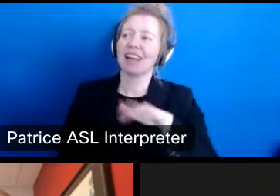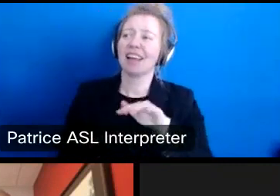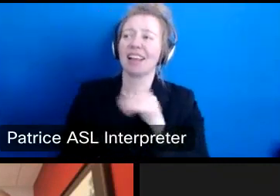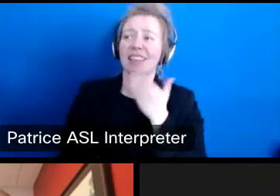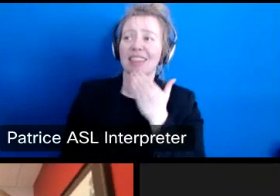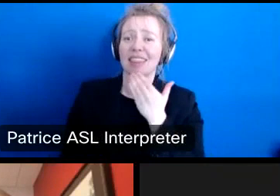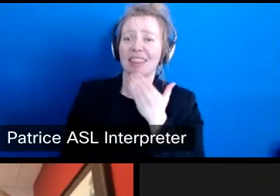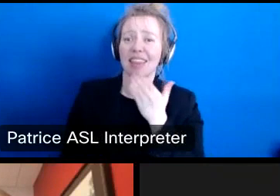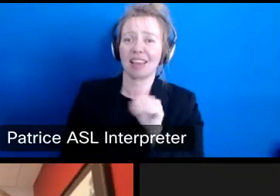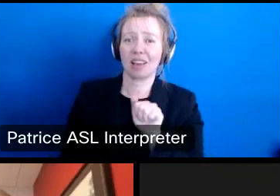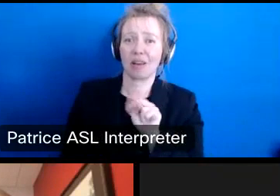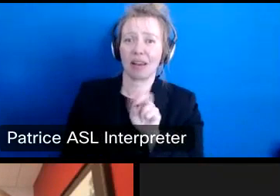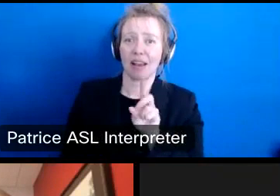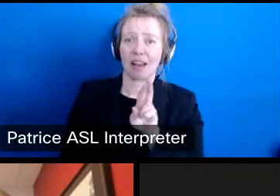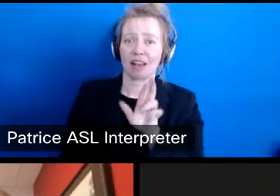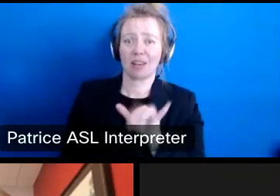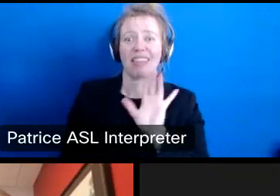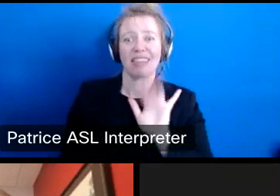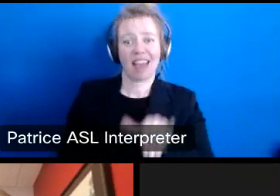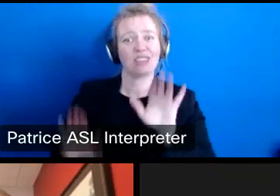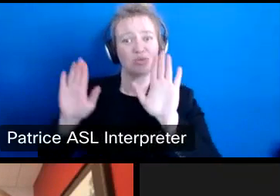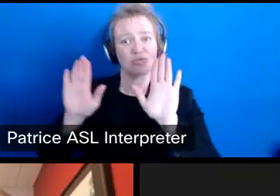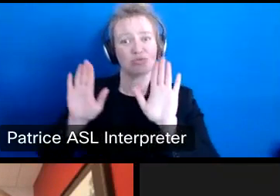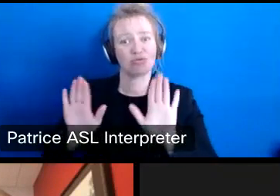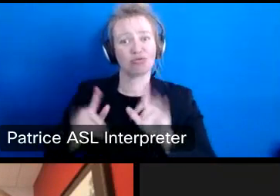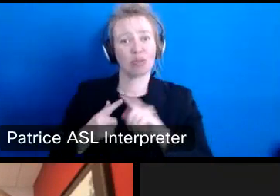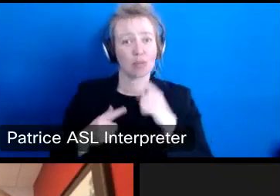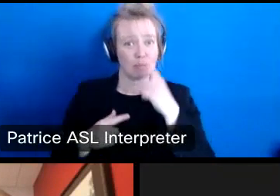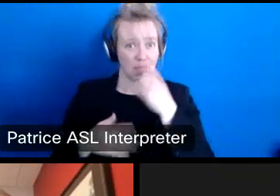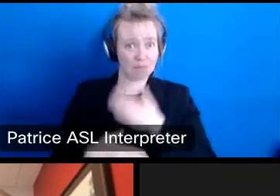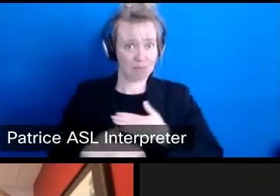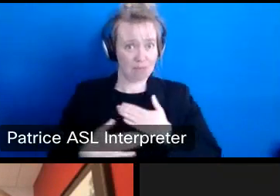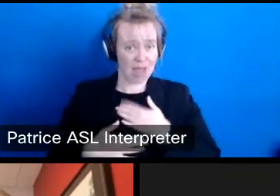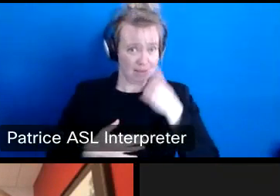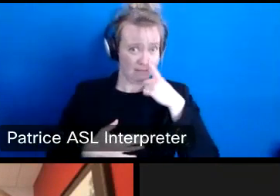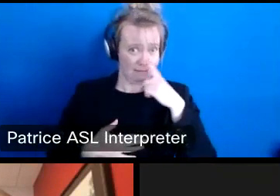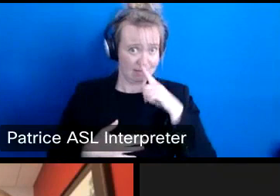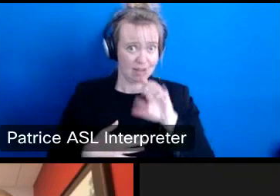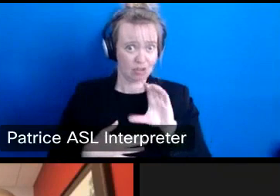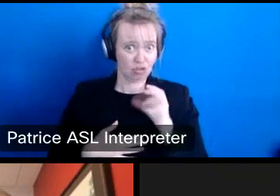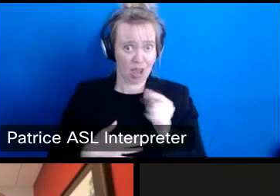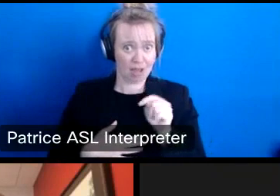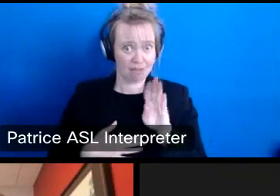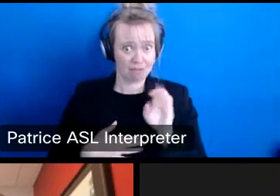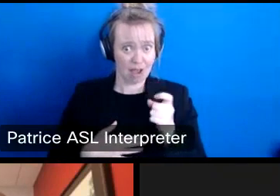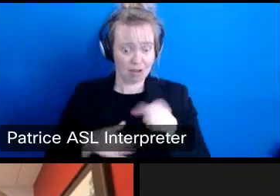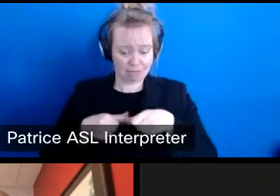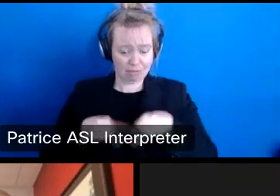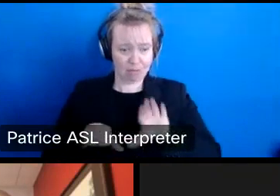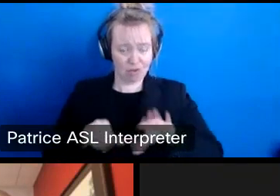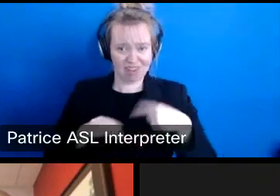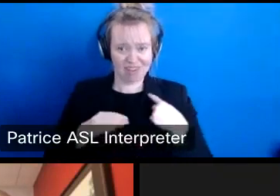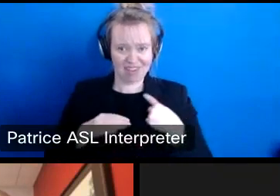great. If you could just put your email in the chat so that Commissioner CC has